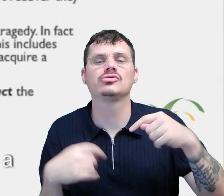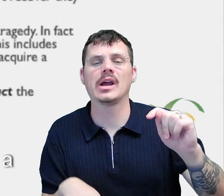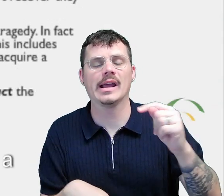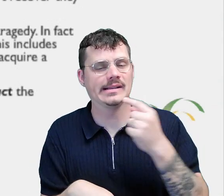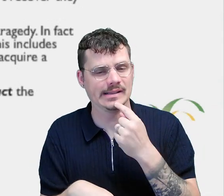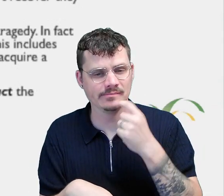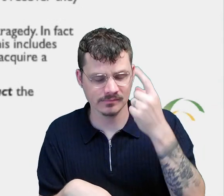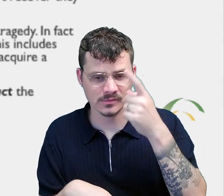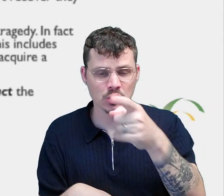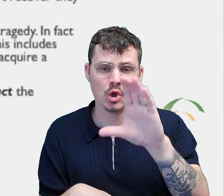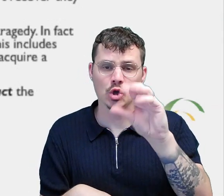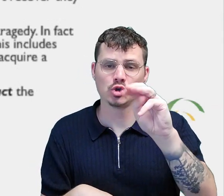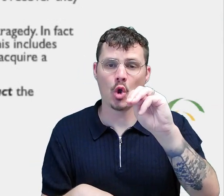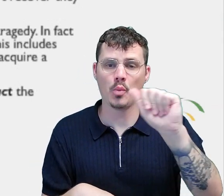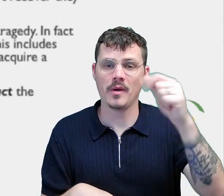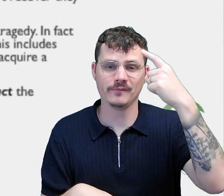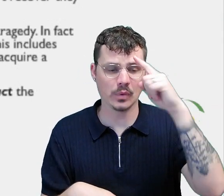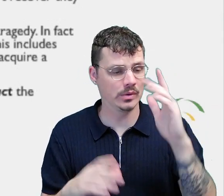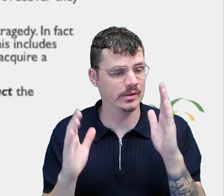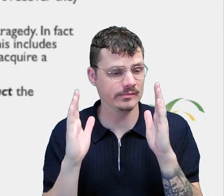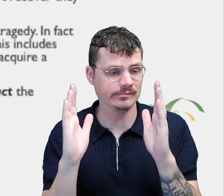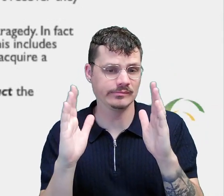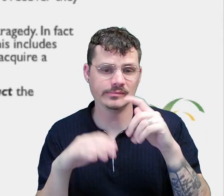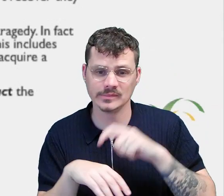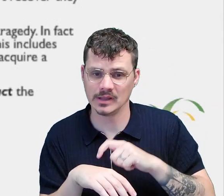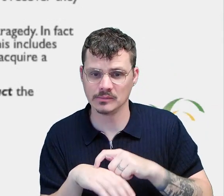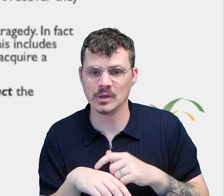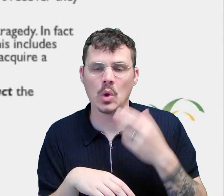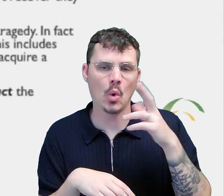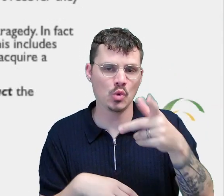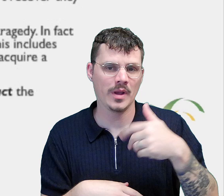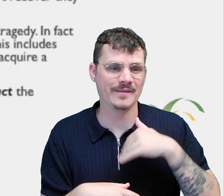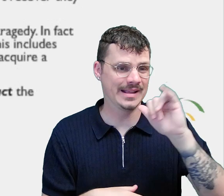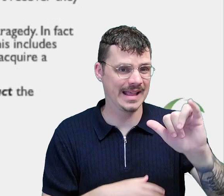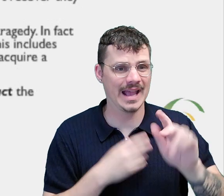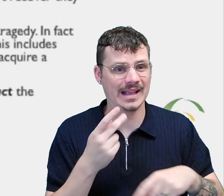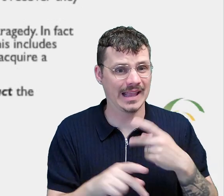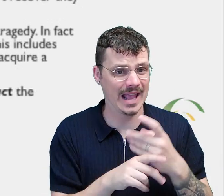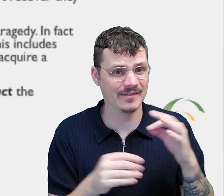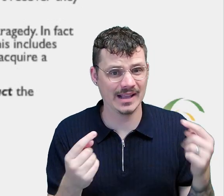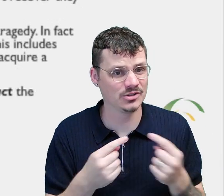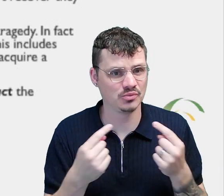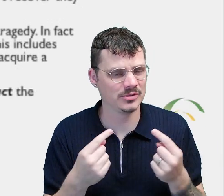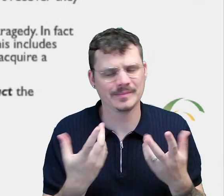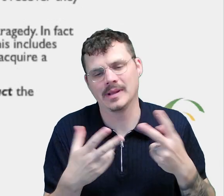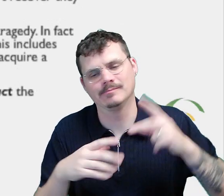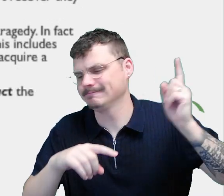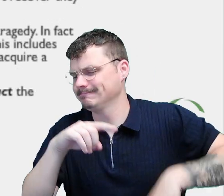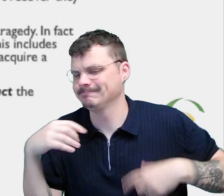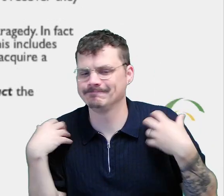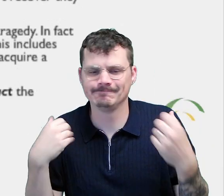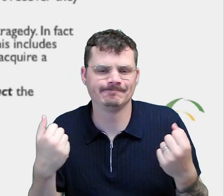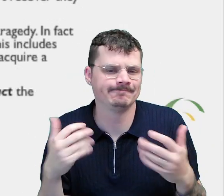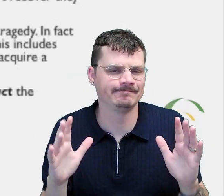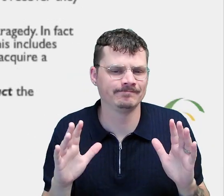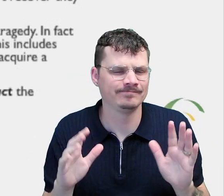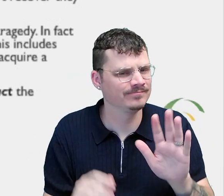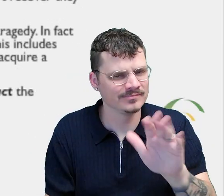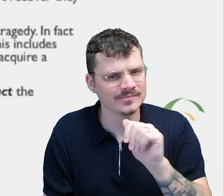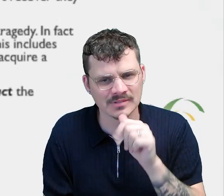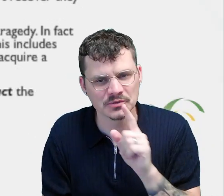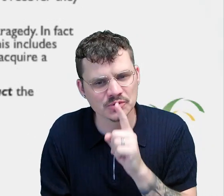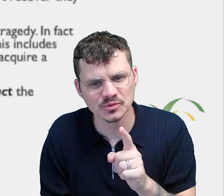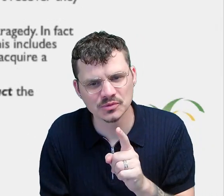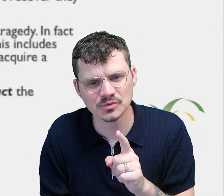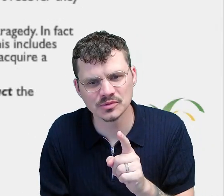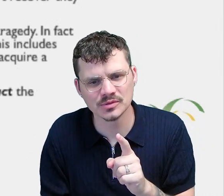if you've been in a coma for X amount of time or Y type of injury means they can't recover. And that's just not true.